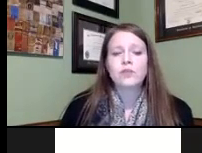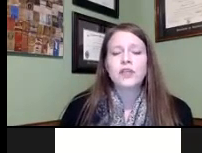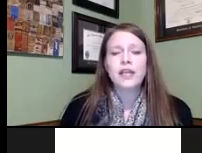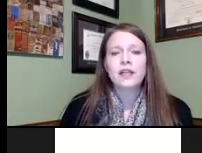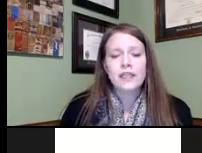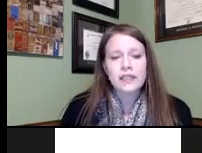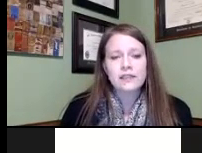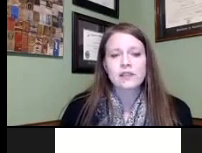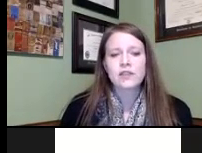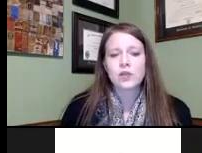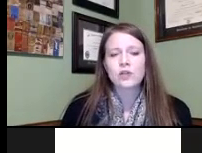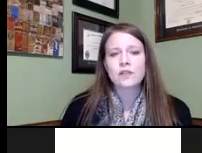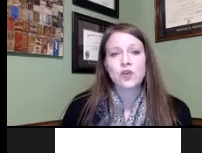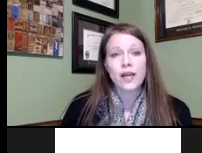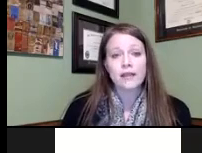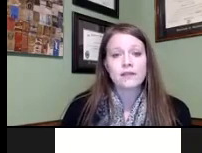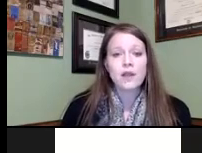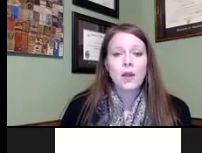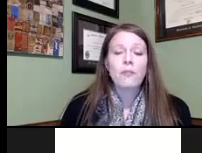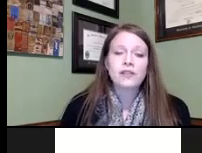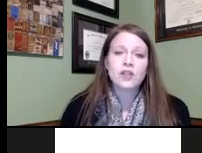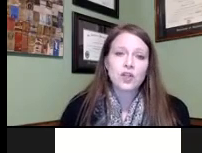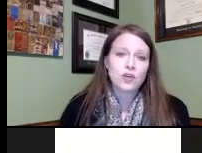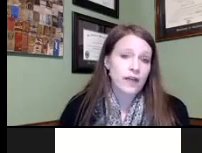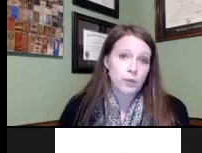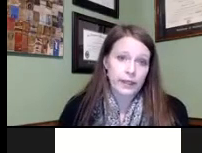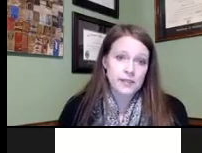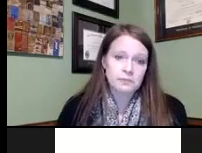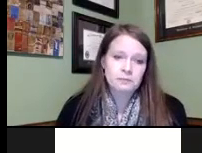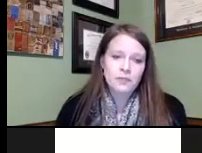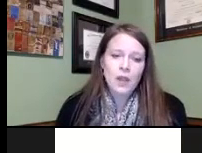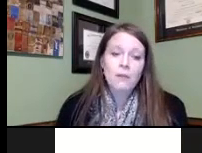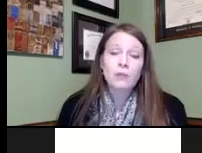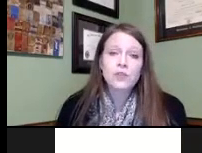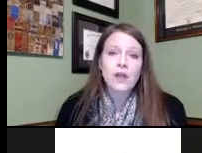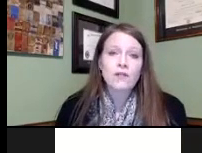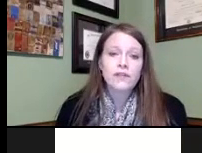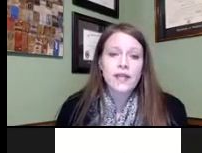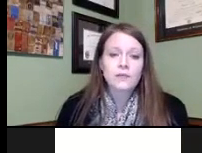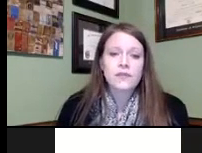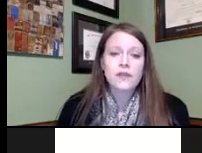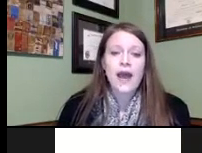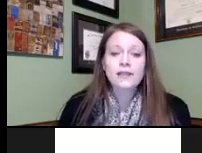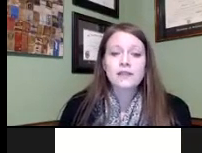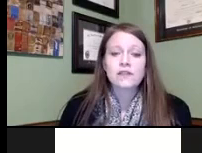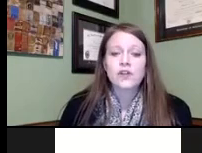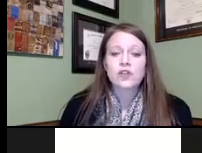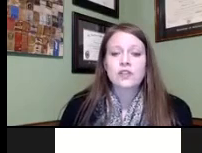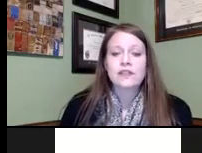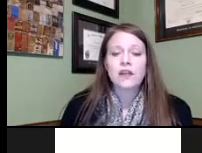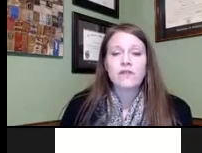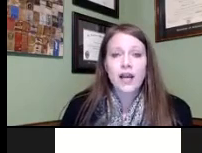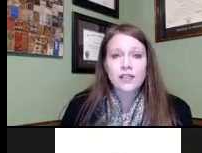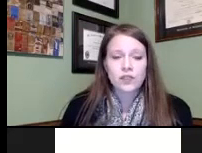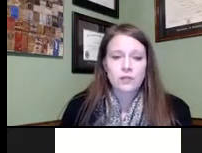for communicating needs, concerns, and trends back to the Unified Command. Members of VDEM's Access and Functional